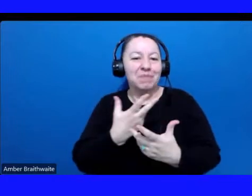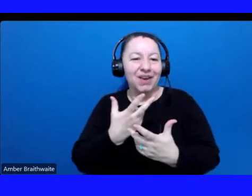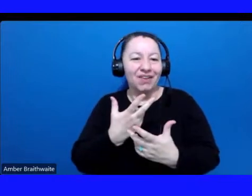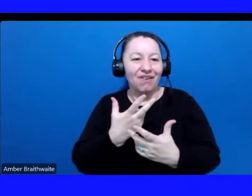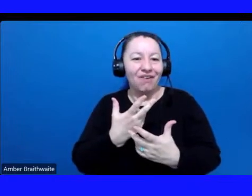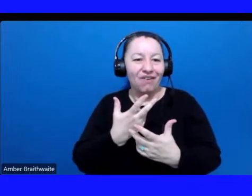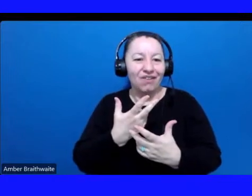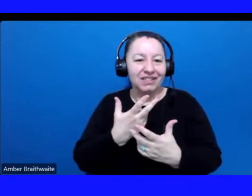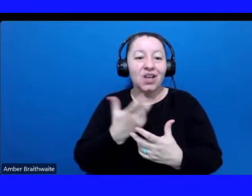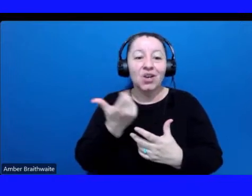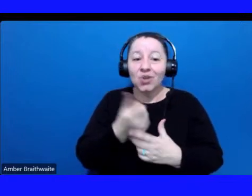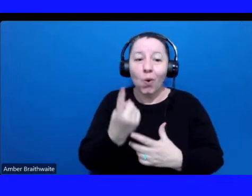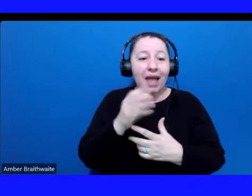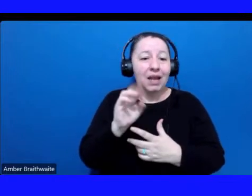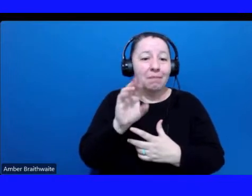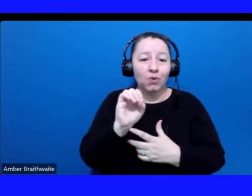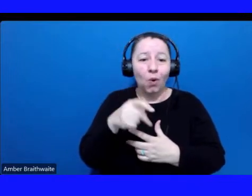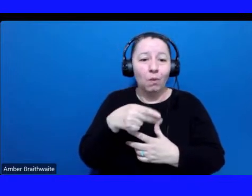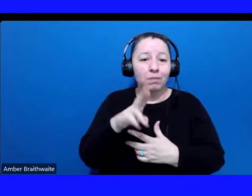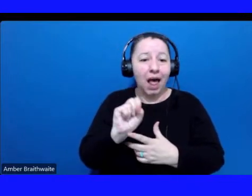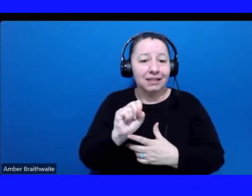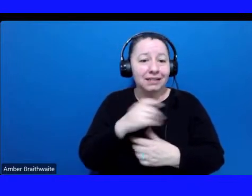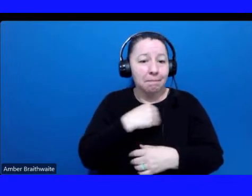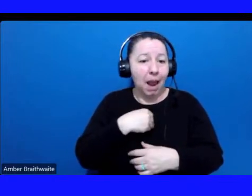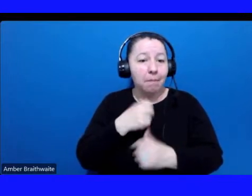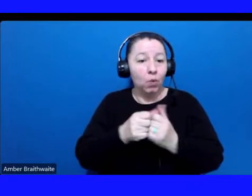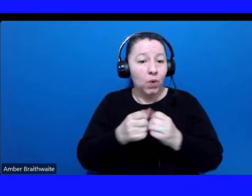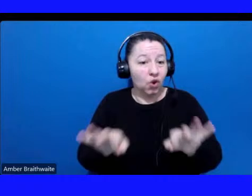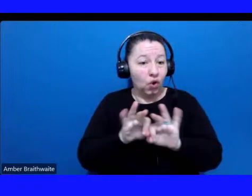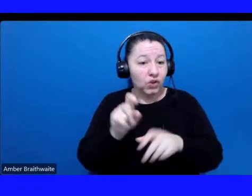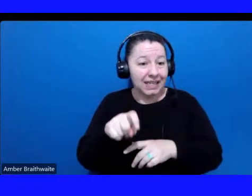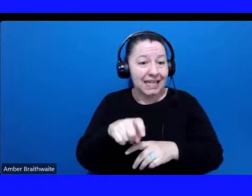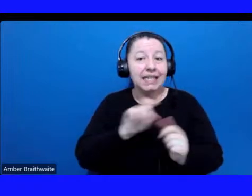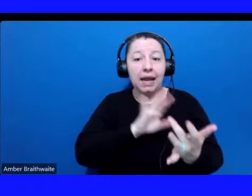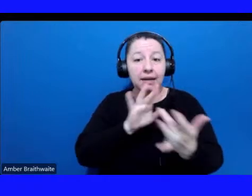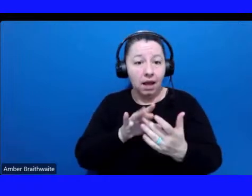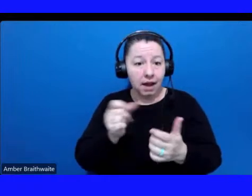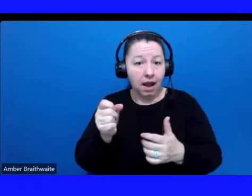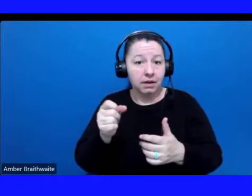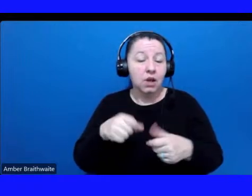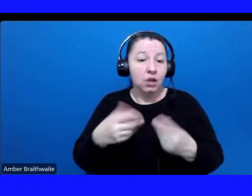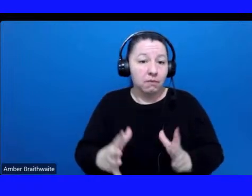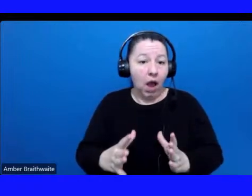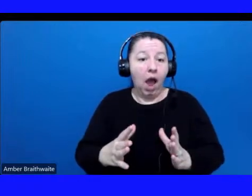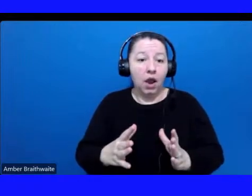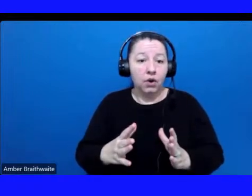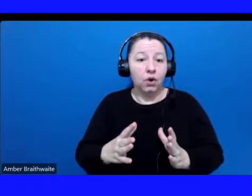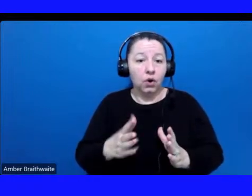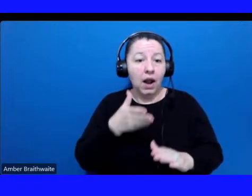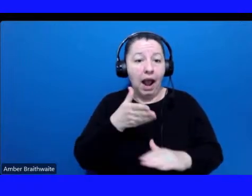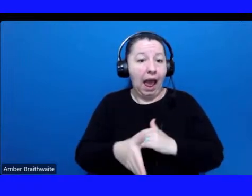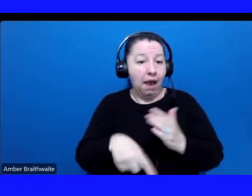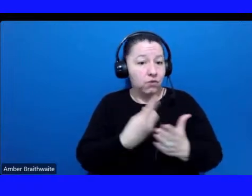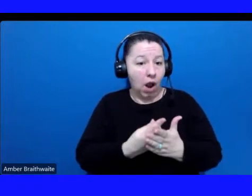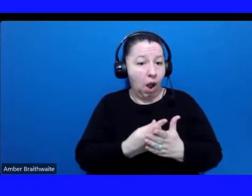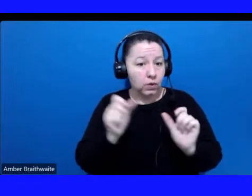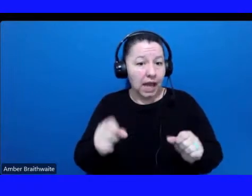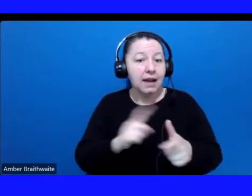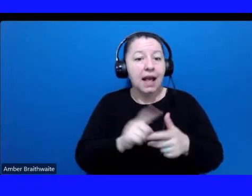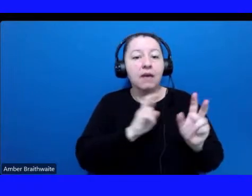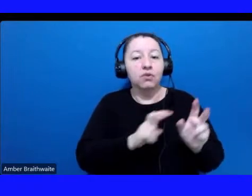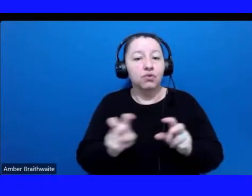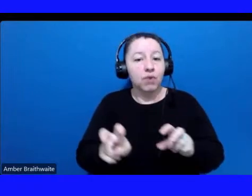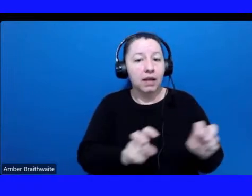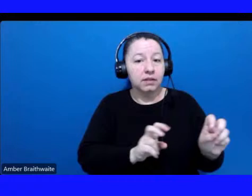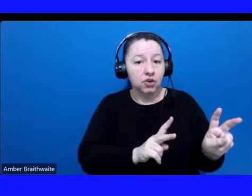week. 20% of the calls when they do want to connect to a provider is actually related to a mental health service. And